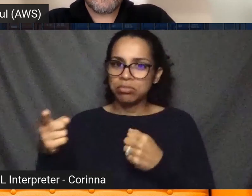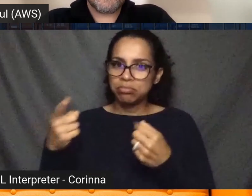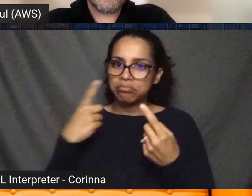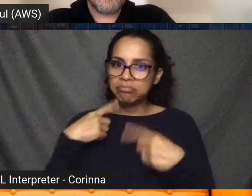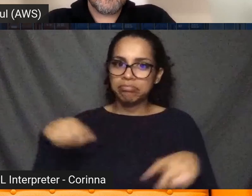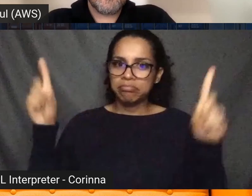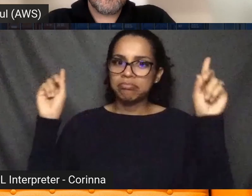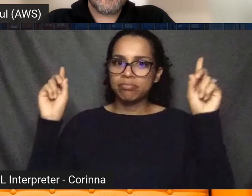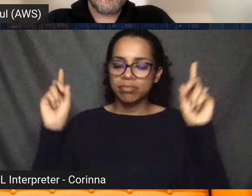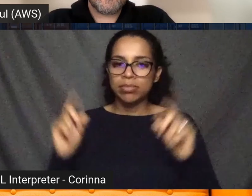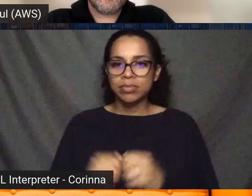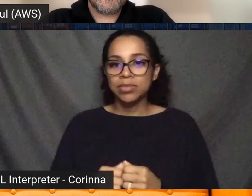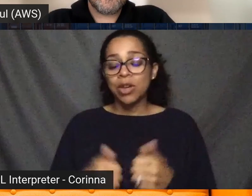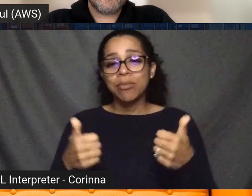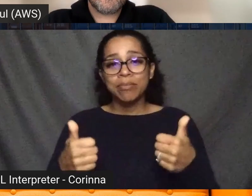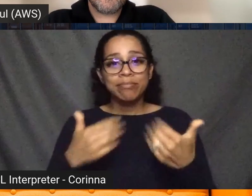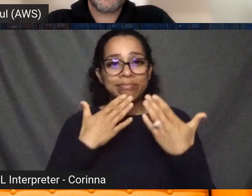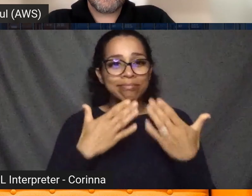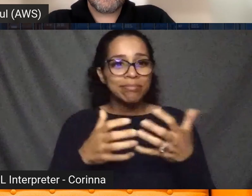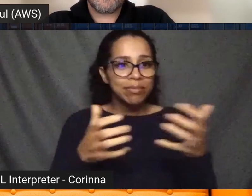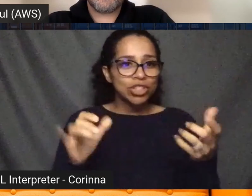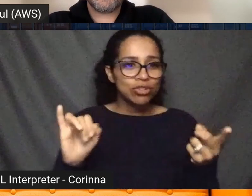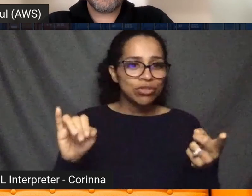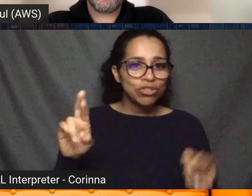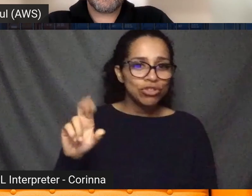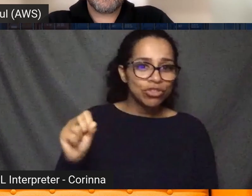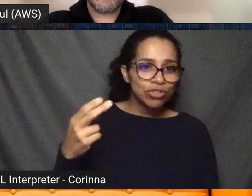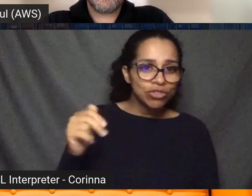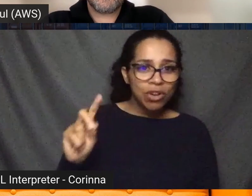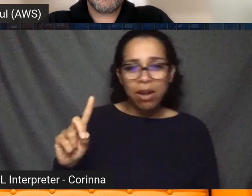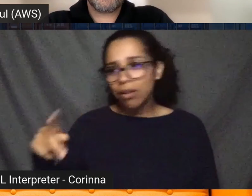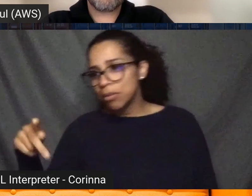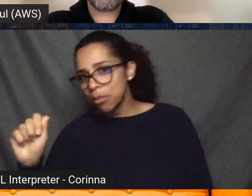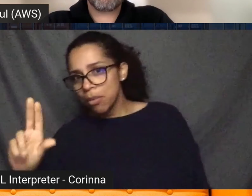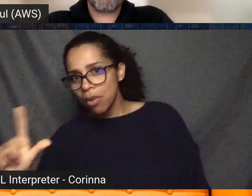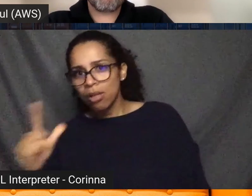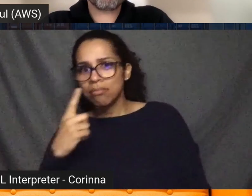So thank you so much, Irshad and Paul. I think we're wrapping up now. We're right at time, and